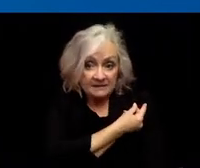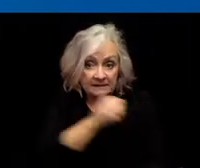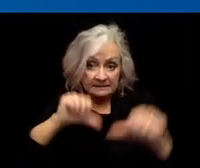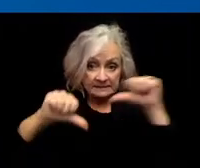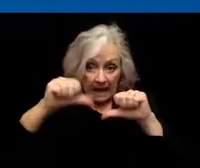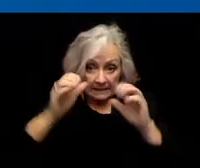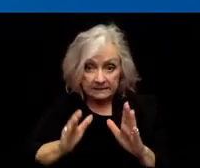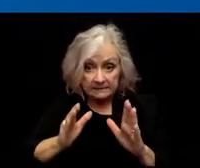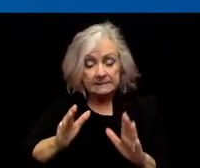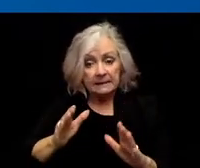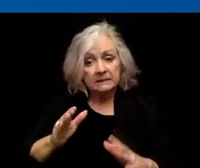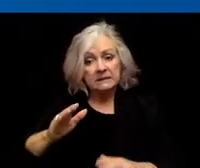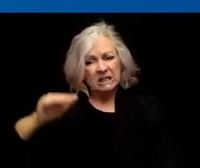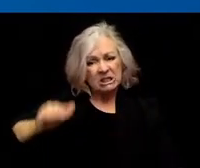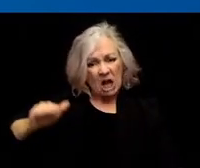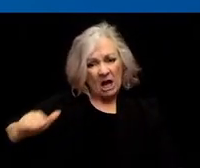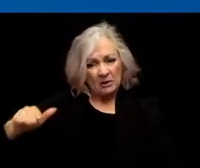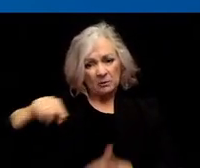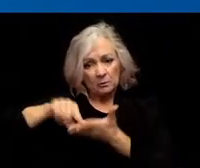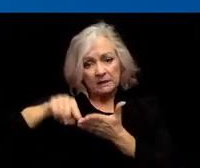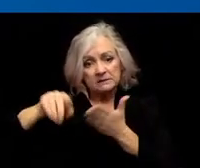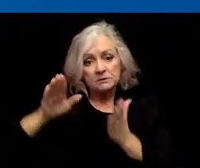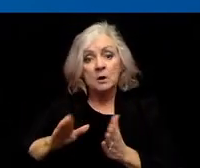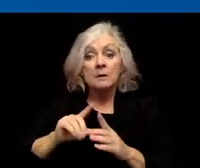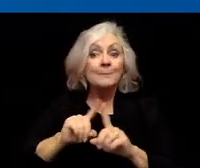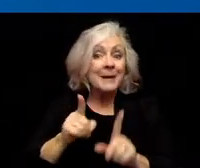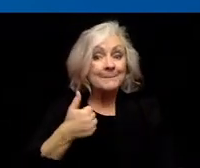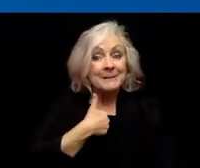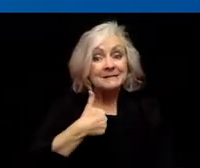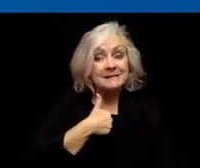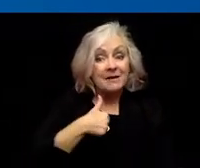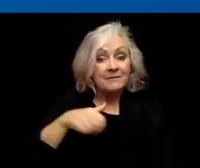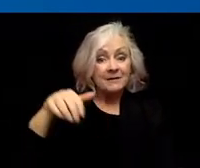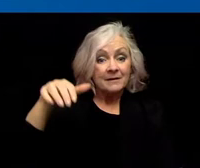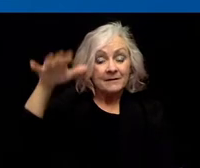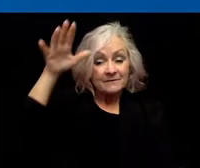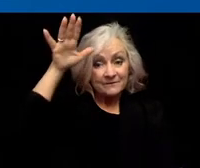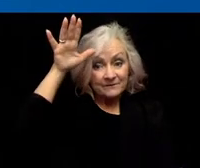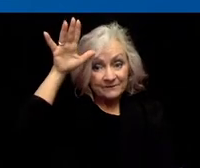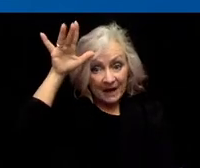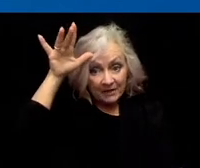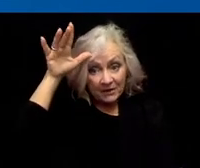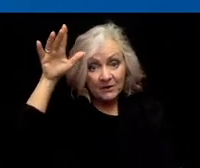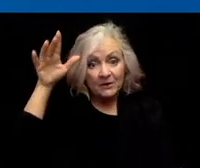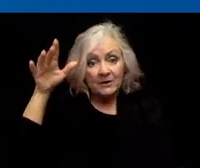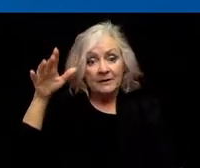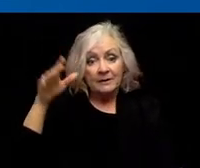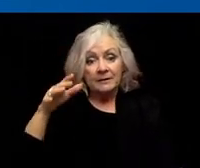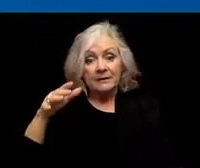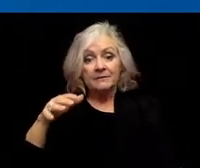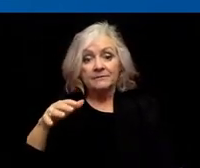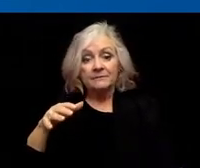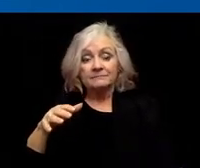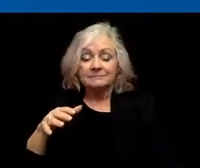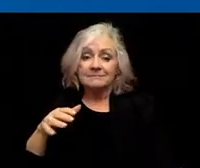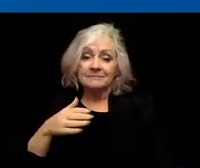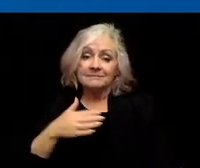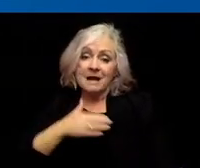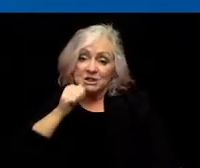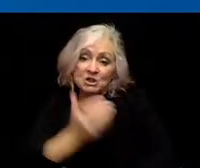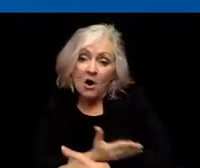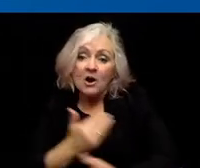but I'm also the parent of, and it's Emily's sister, Rachel, who has autism and a number of